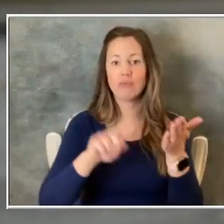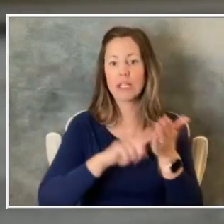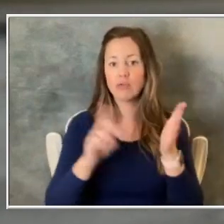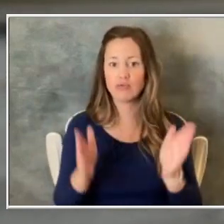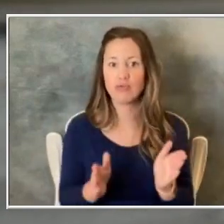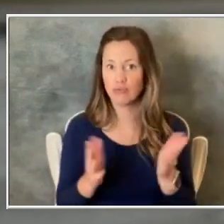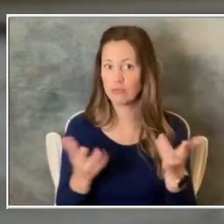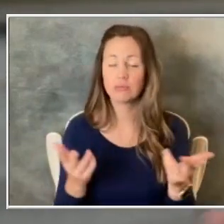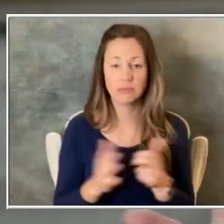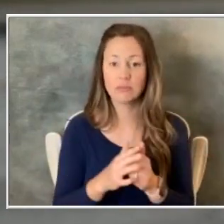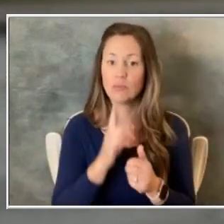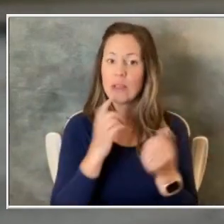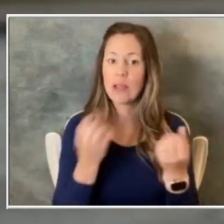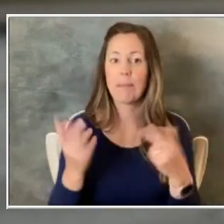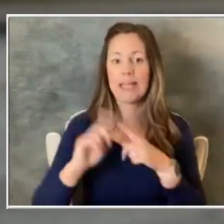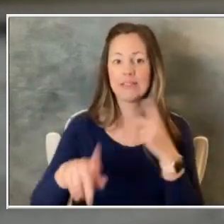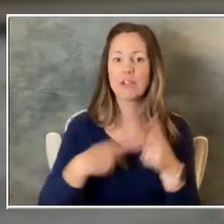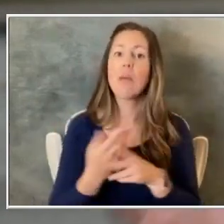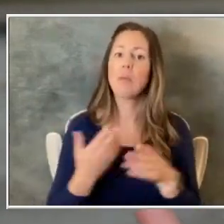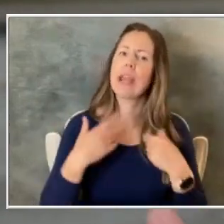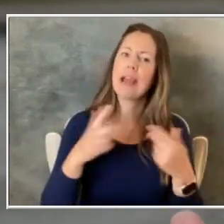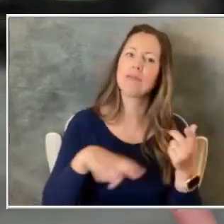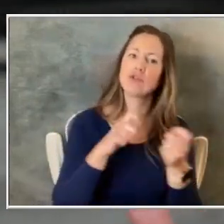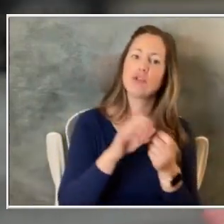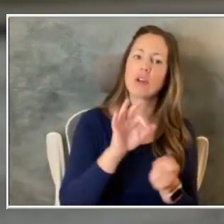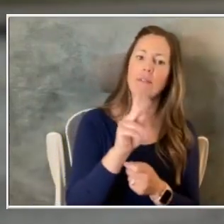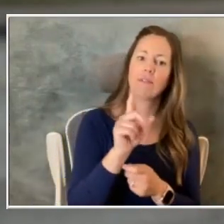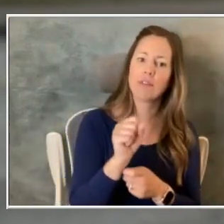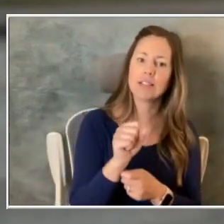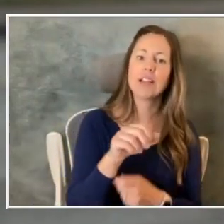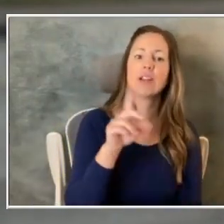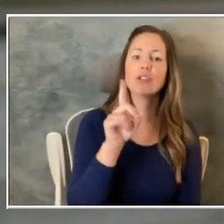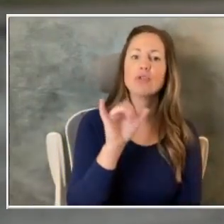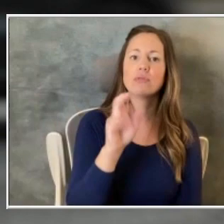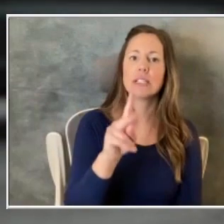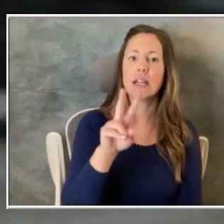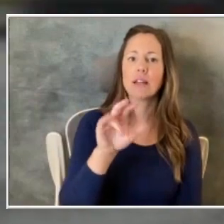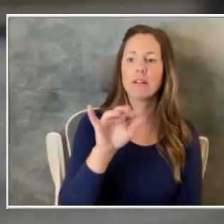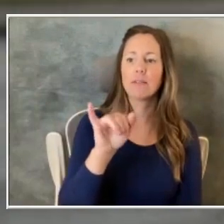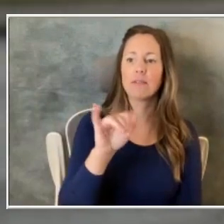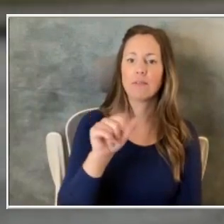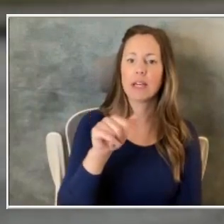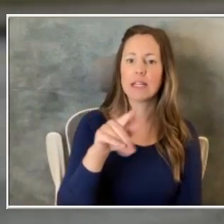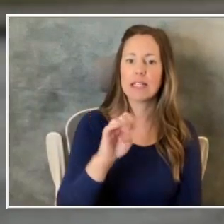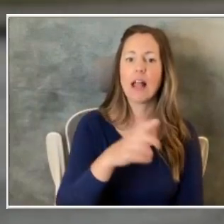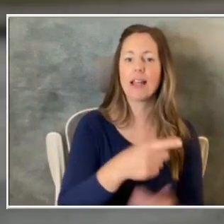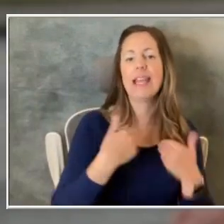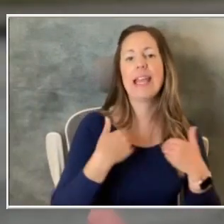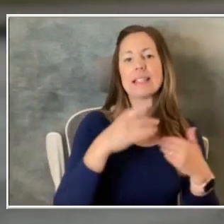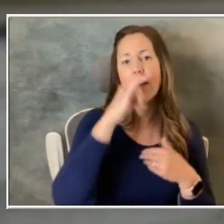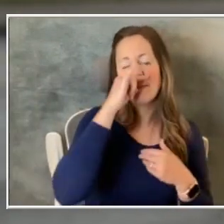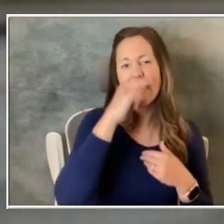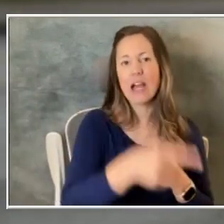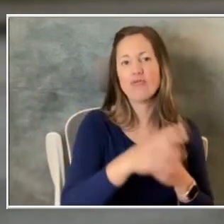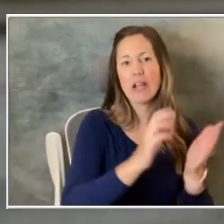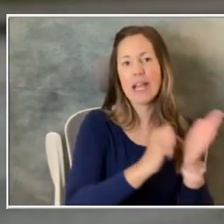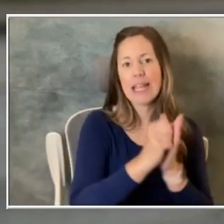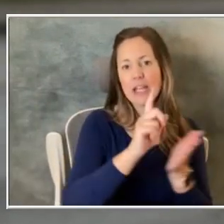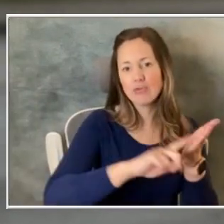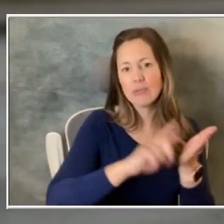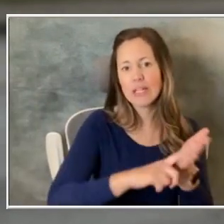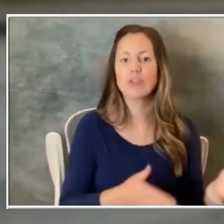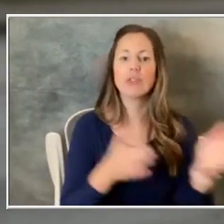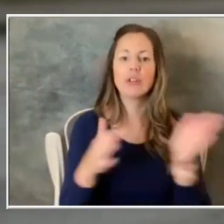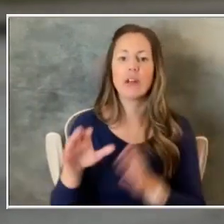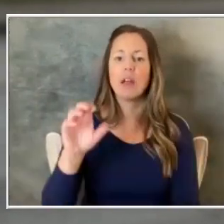cancers. We do have certain funds. So for instance, Dick Vitale, ESPN, he has a pediatric cancer research fund. We have a Stuart Scott Memorial